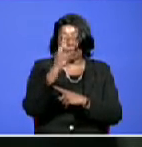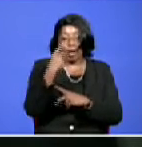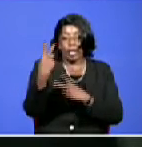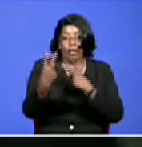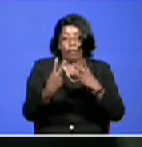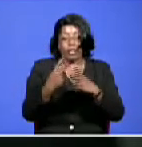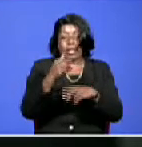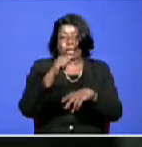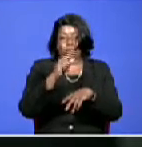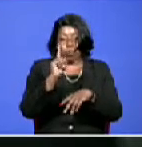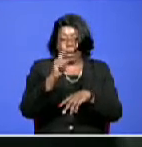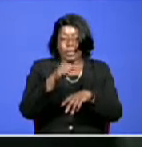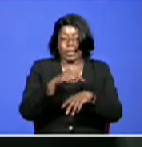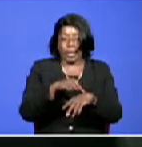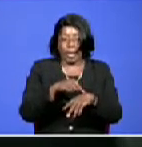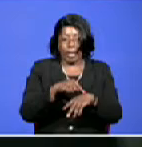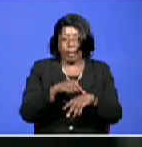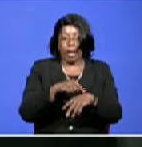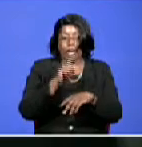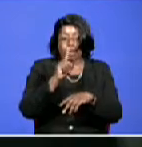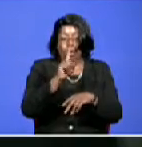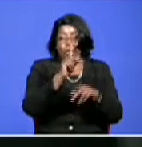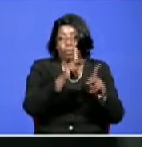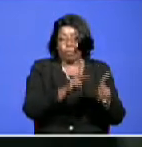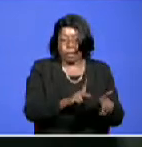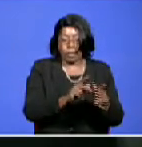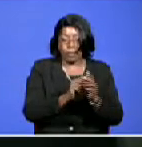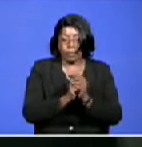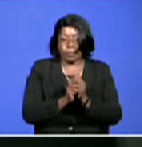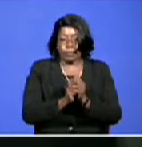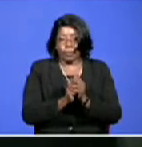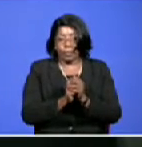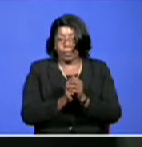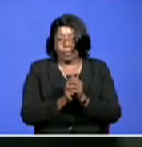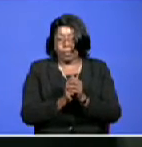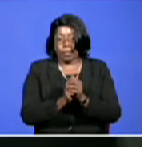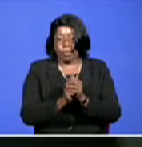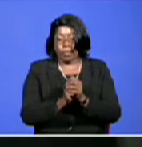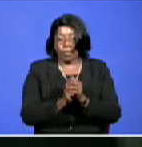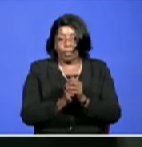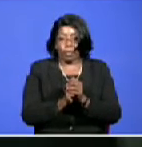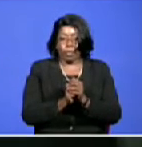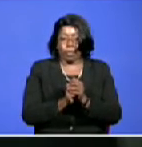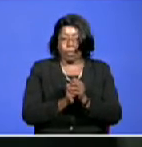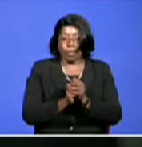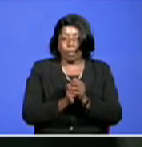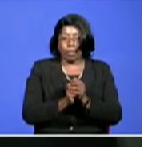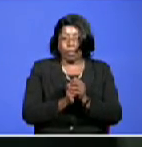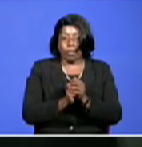at a time per patient. Meanwhile, pharmacy services at Paris Plaza